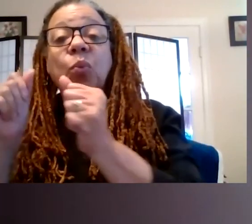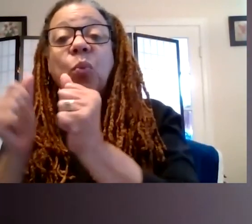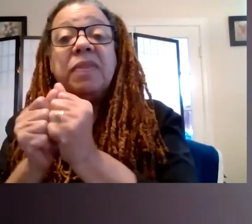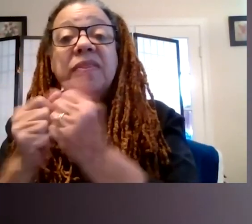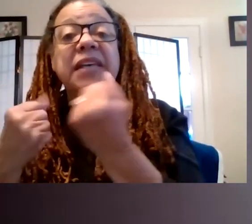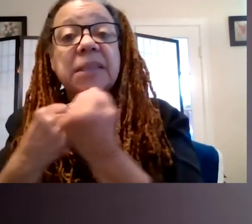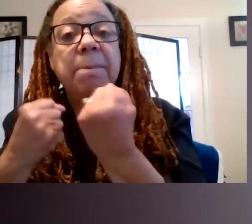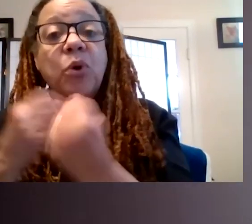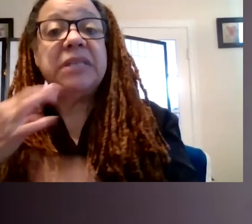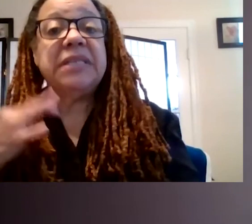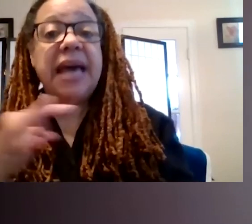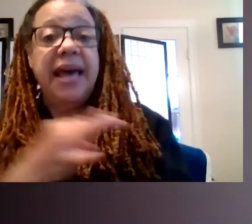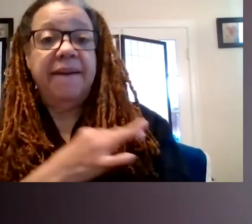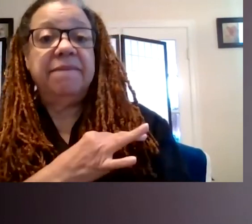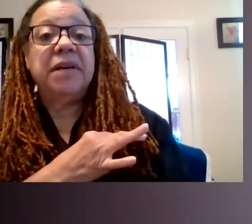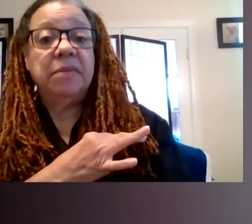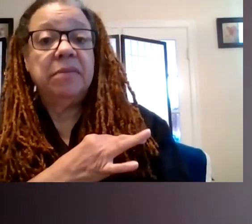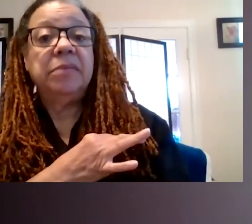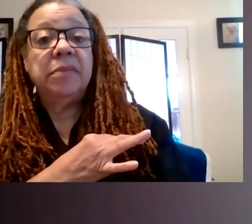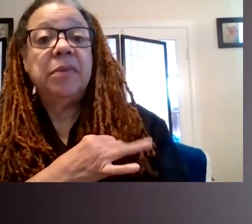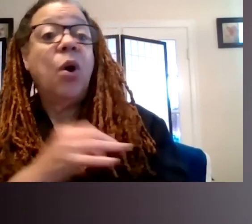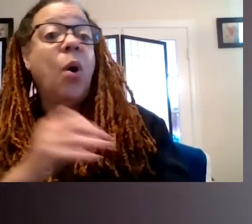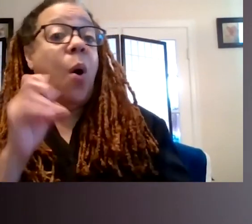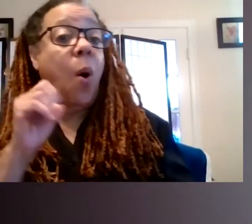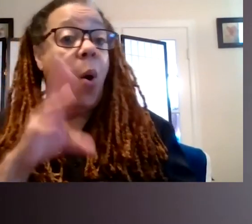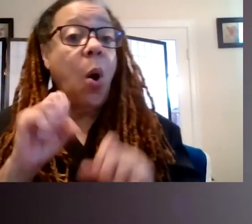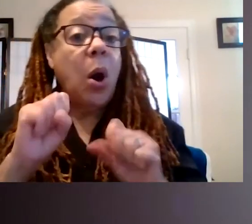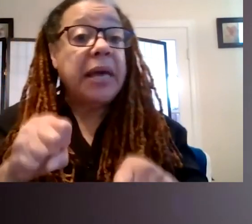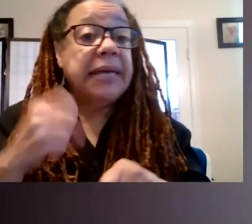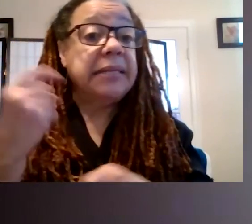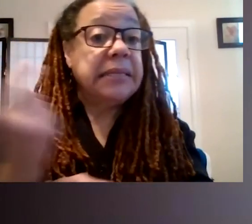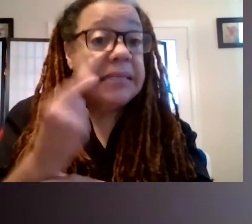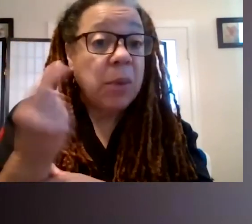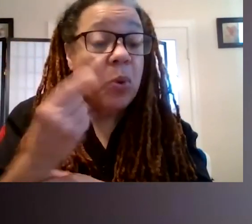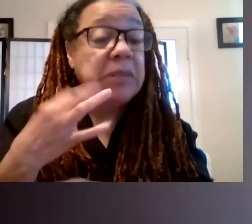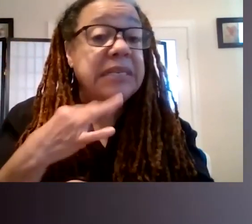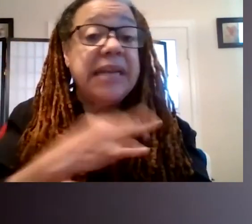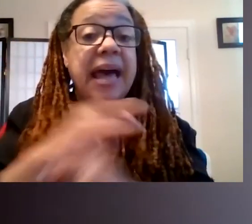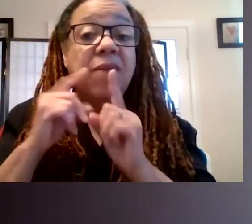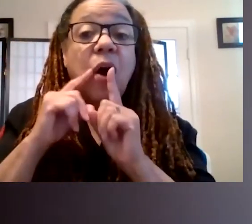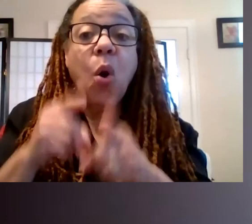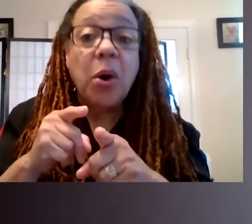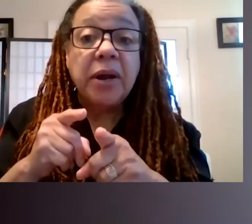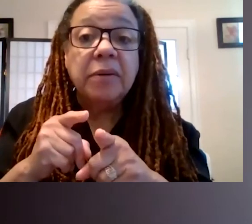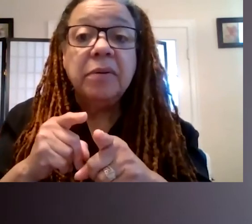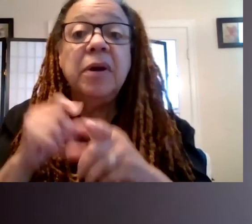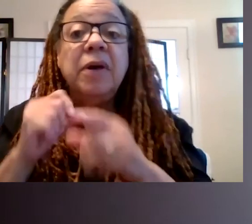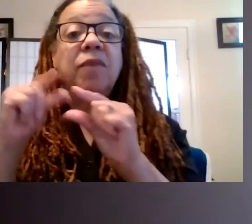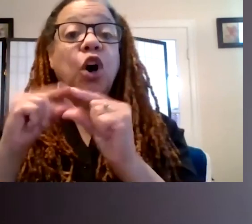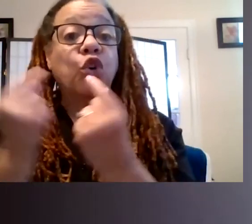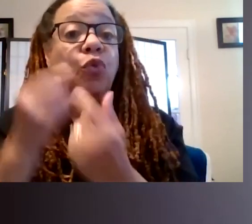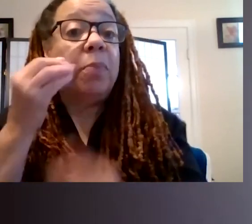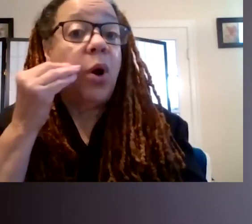their support staff, or could someone a staff order it for a day program or a